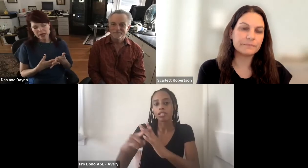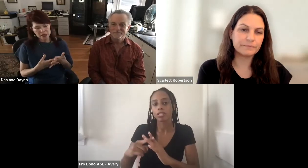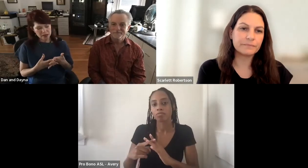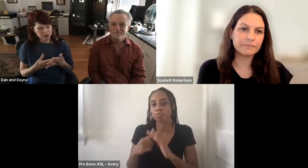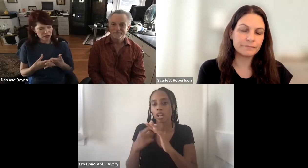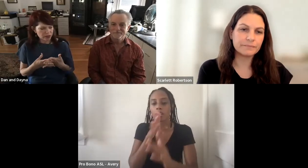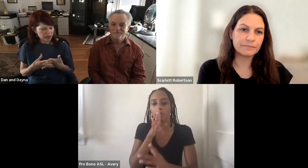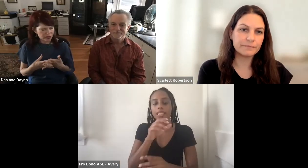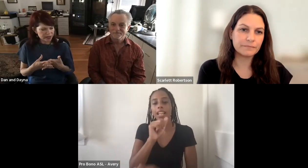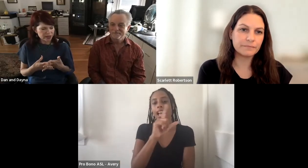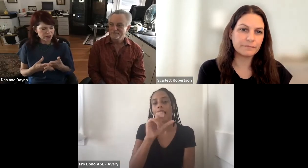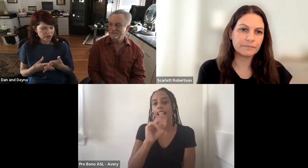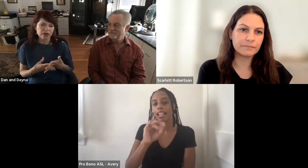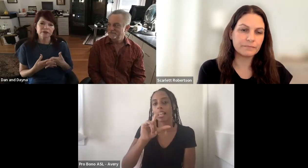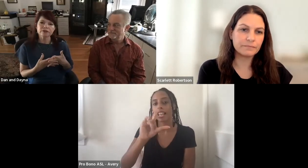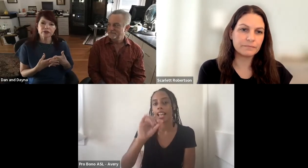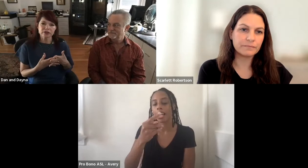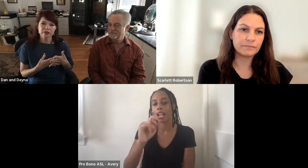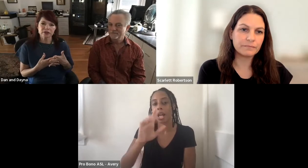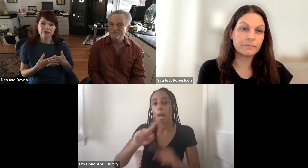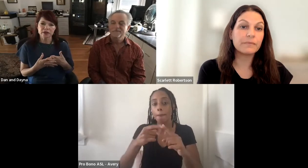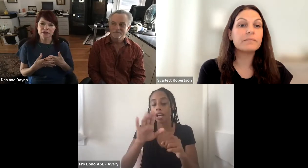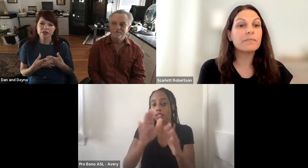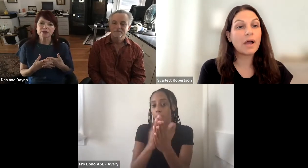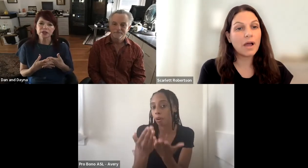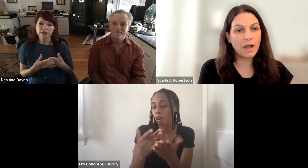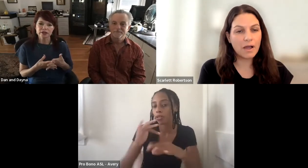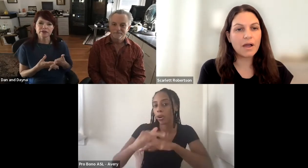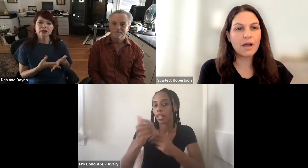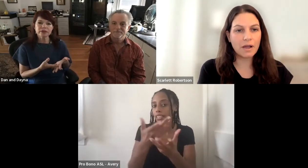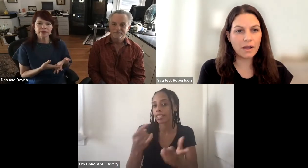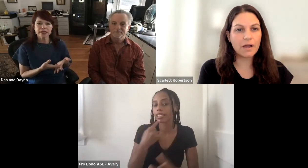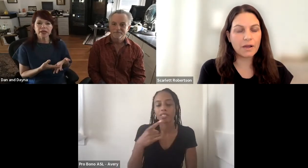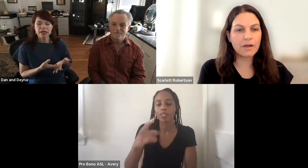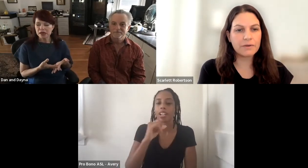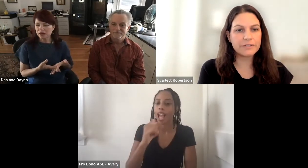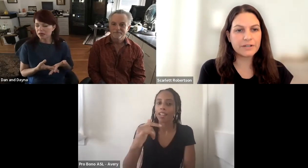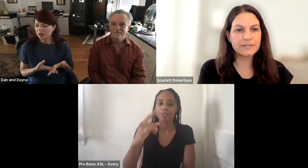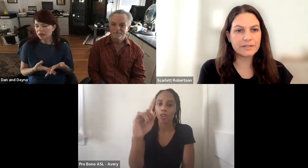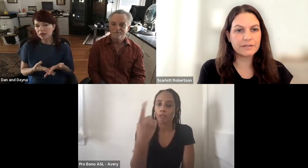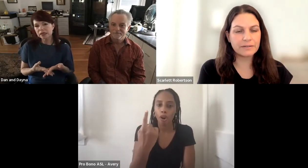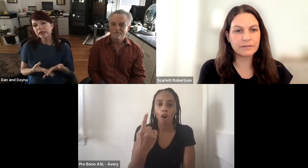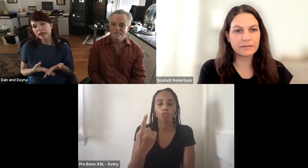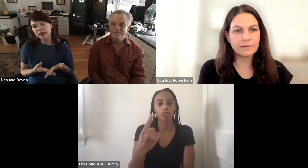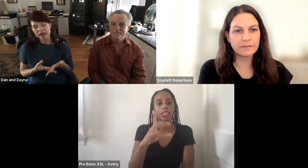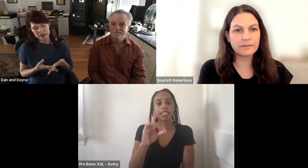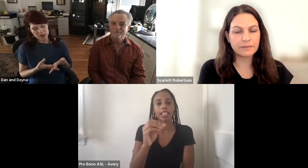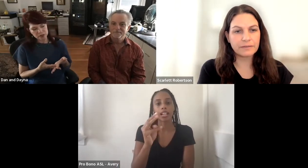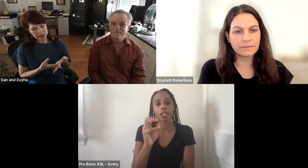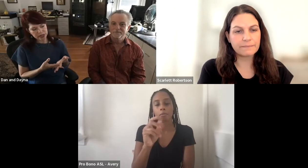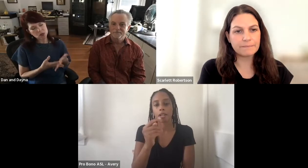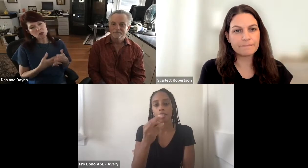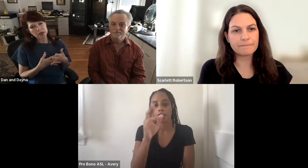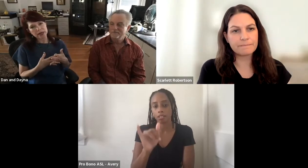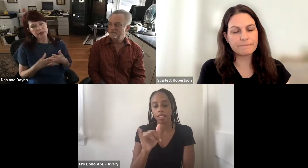book, one of the early things he said is, you know, you're not the first documentarians that have come to me. Yeah, and